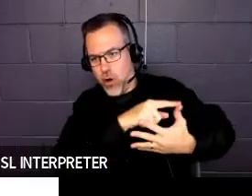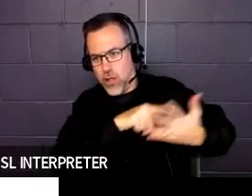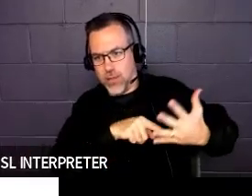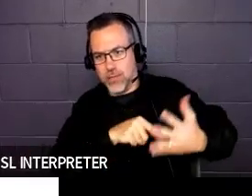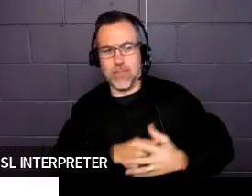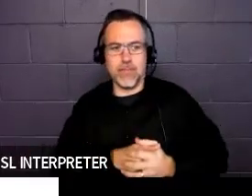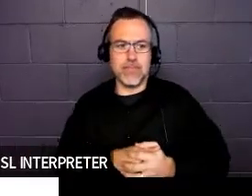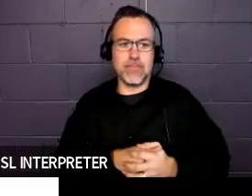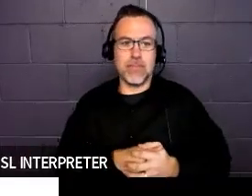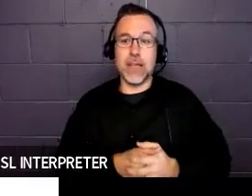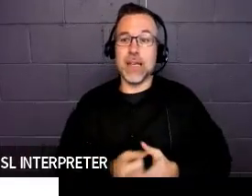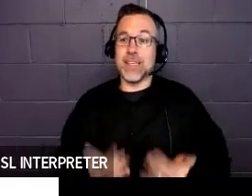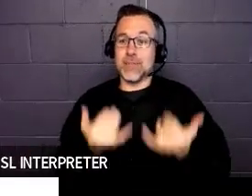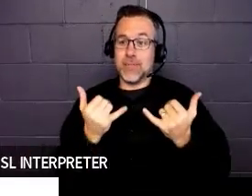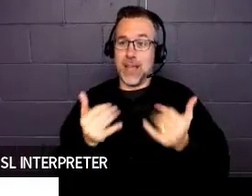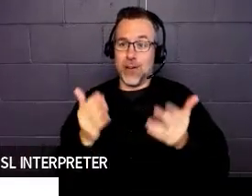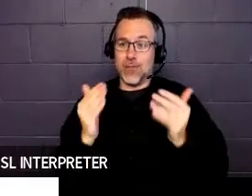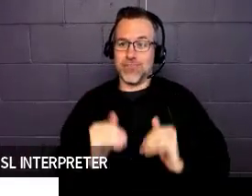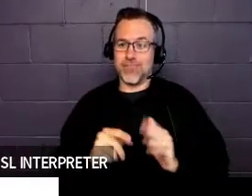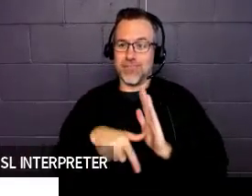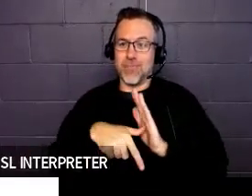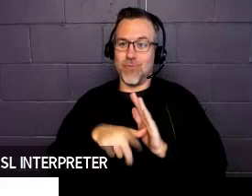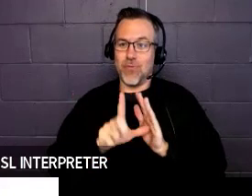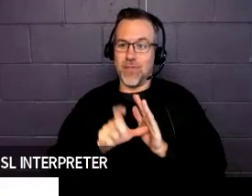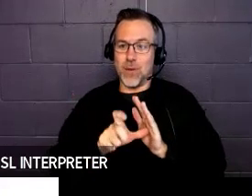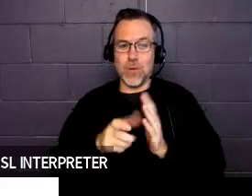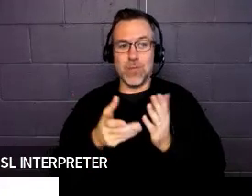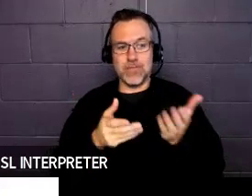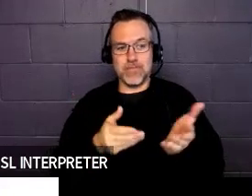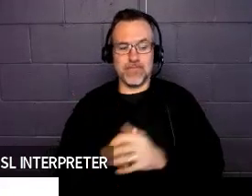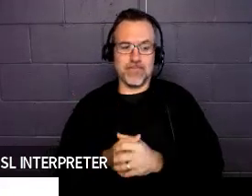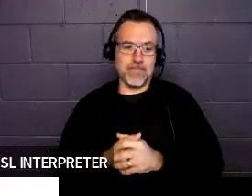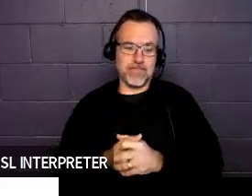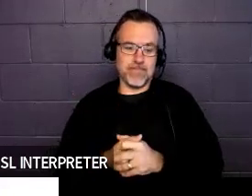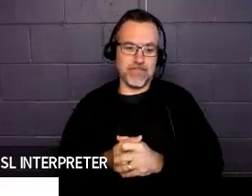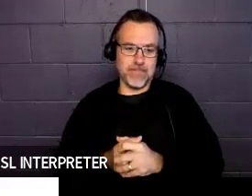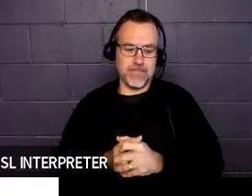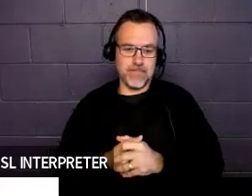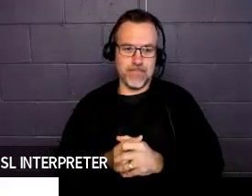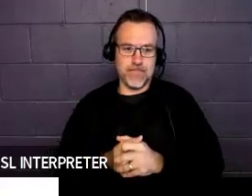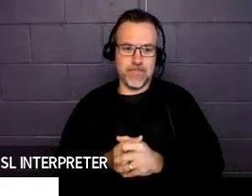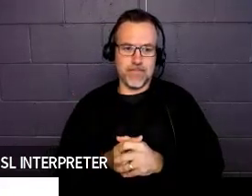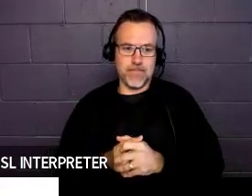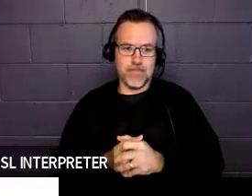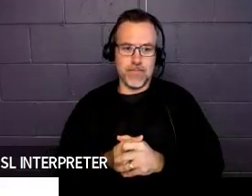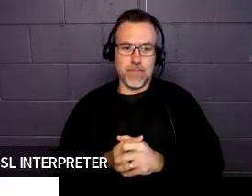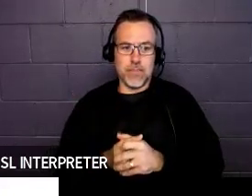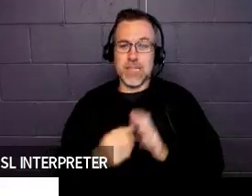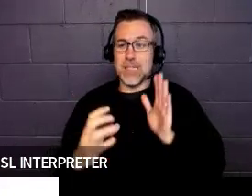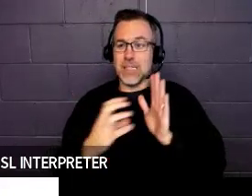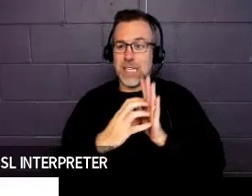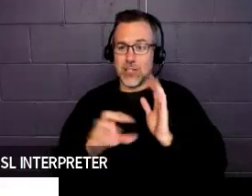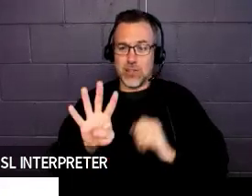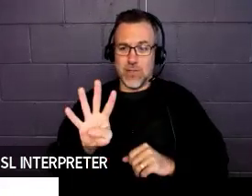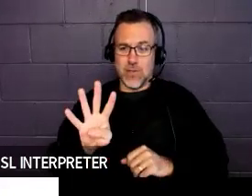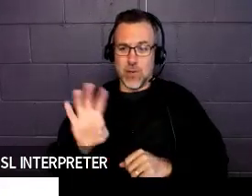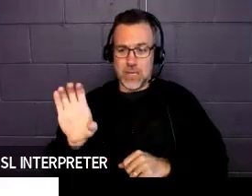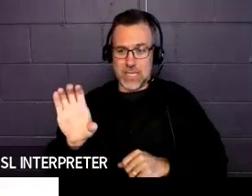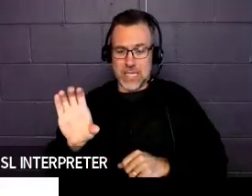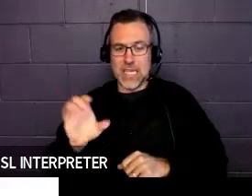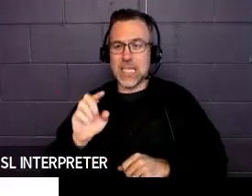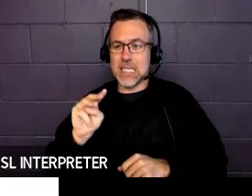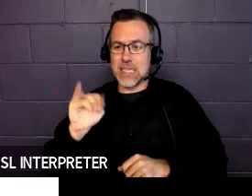So let's take a look and review. So this statement in section 4C says,